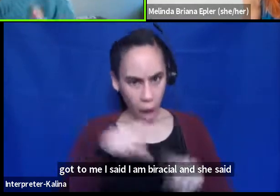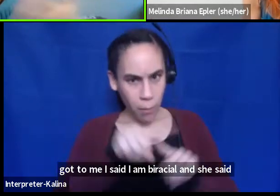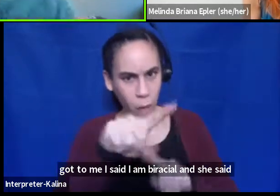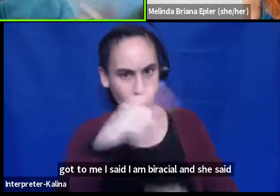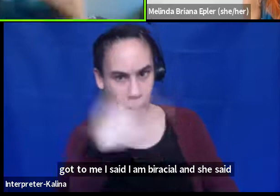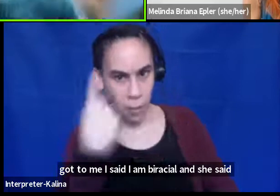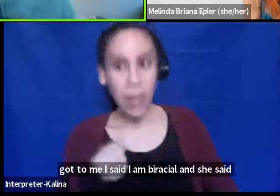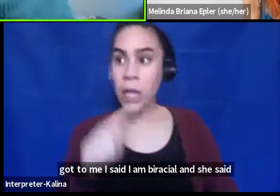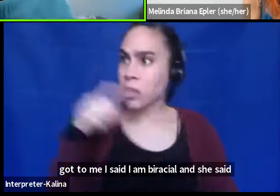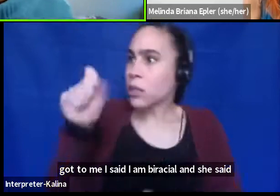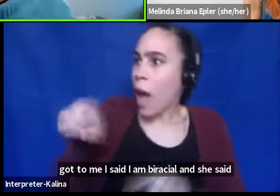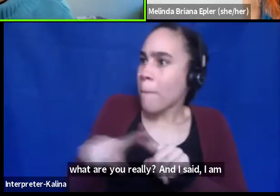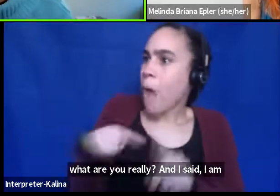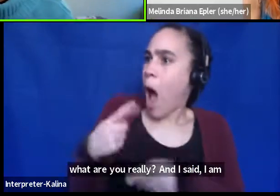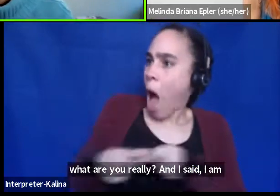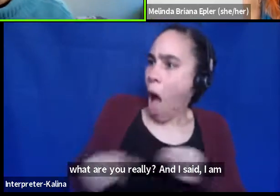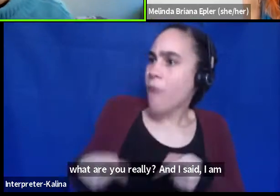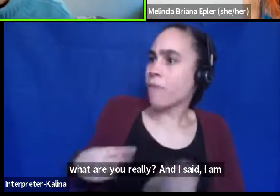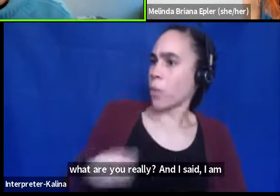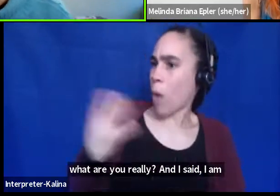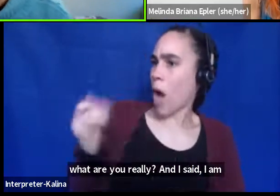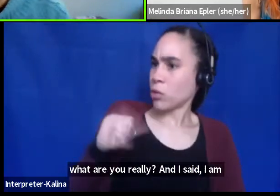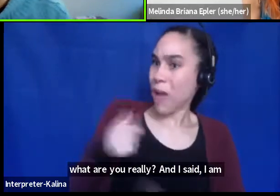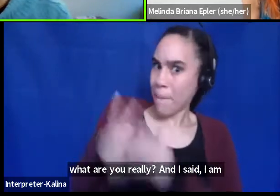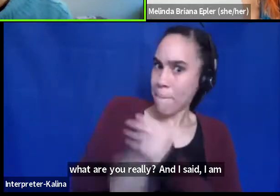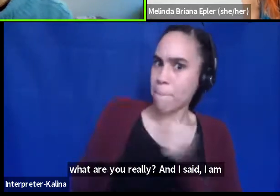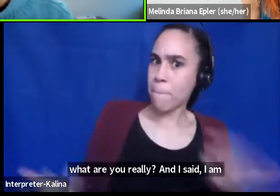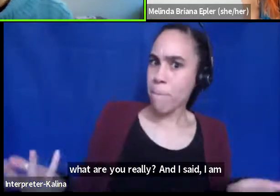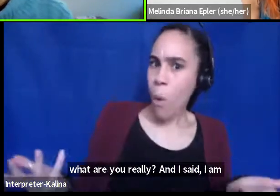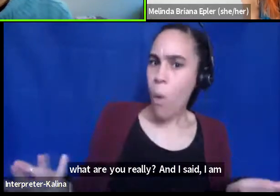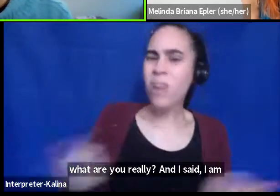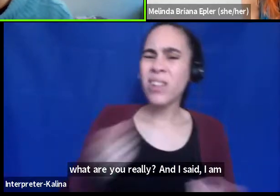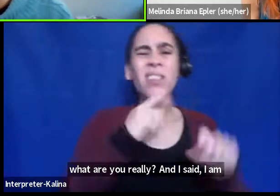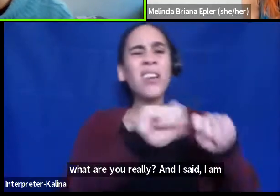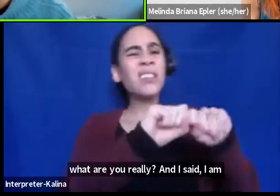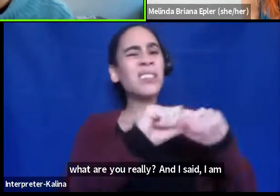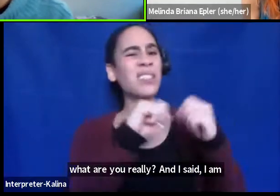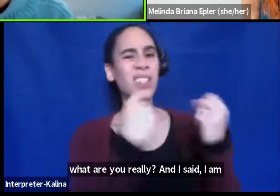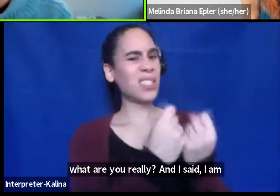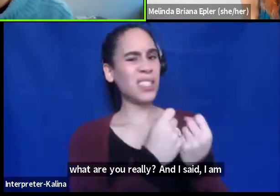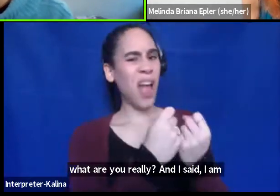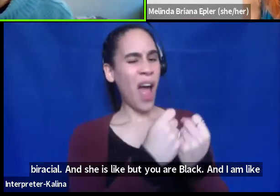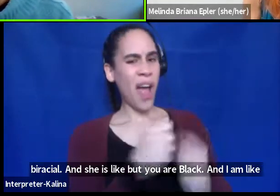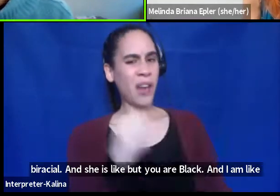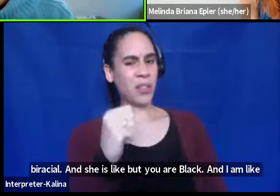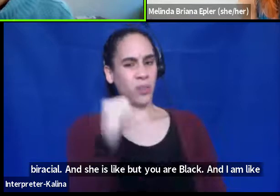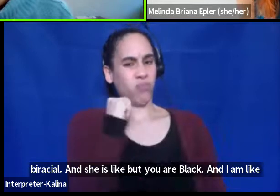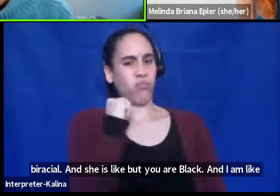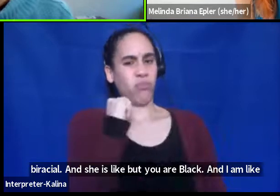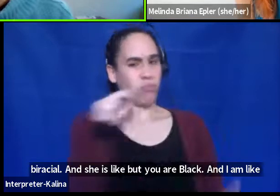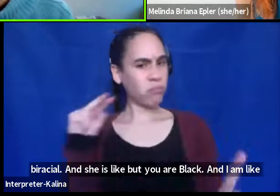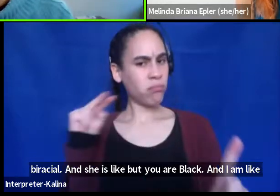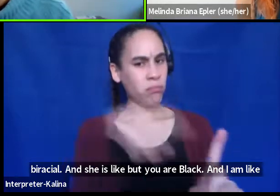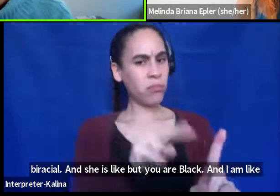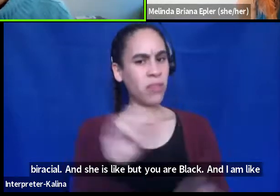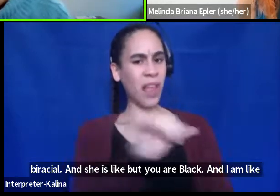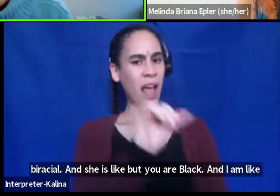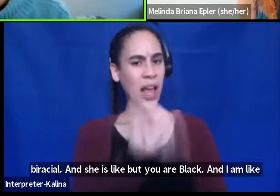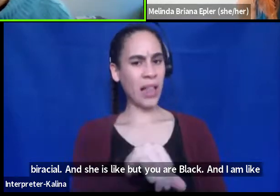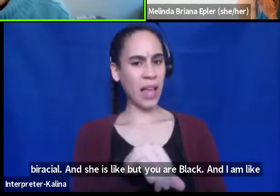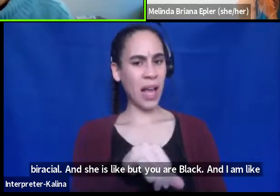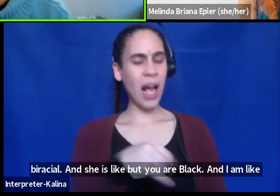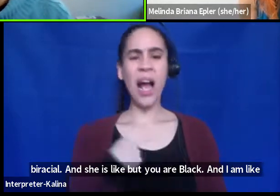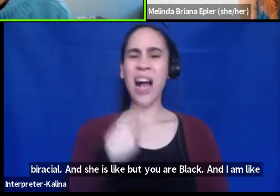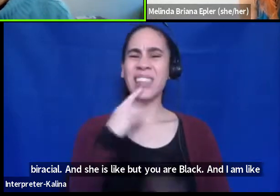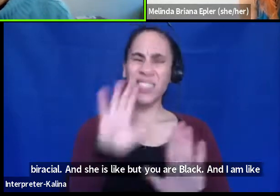also half white, like I'm both." And she said, "Well, society is not going to see you that way." And I said, "Well, I think the problem